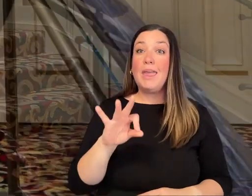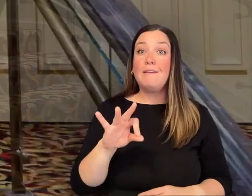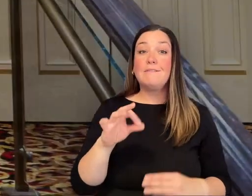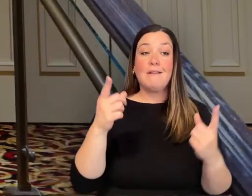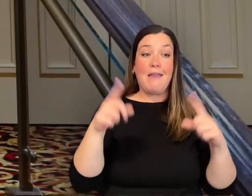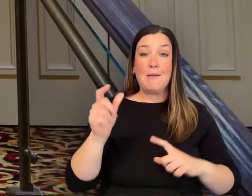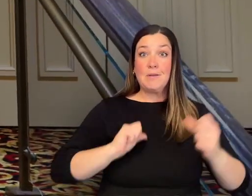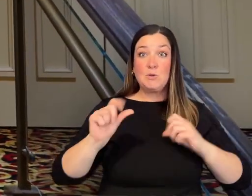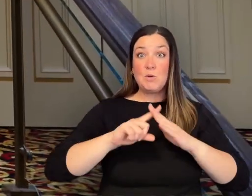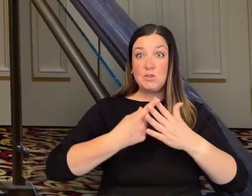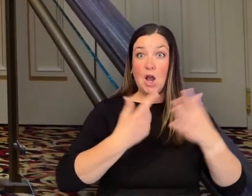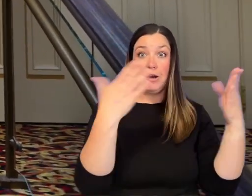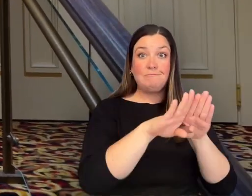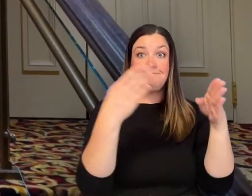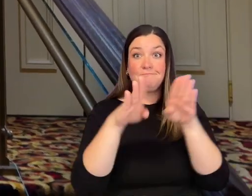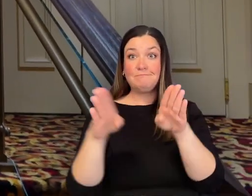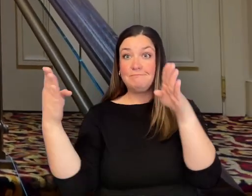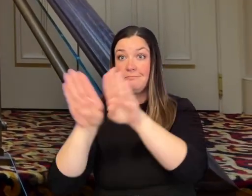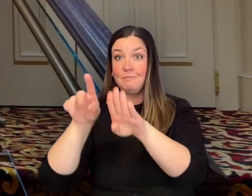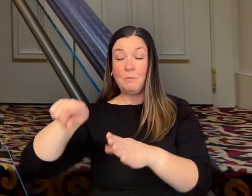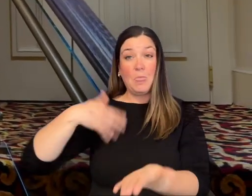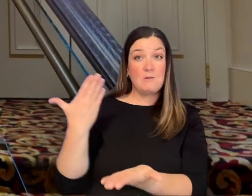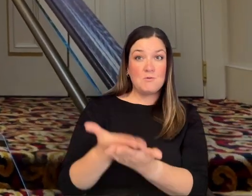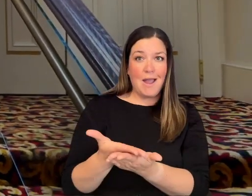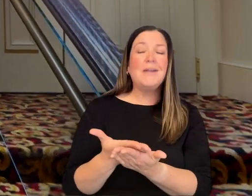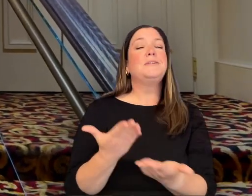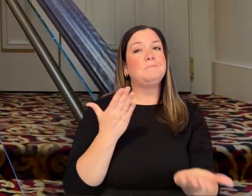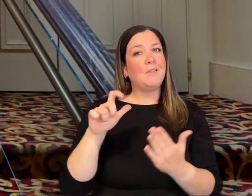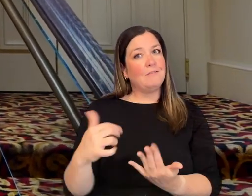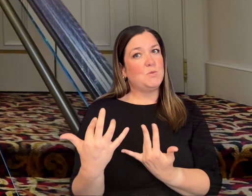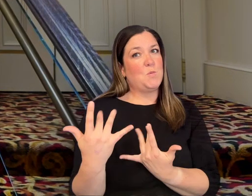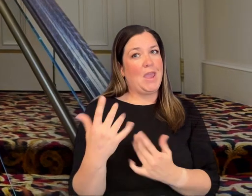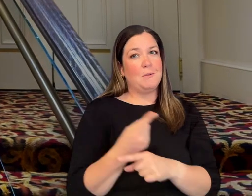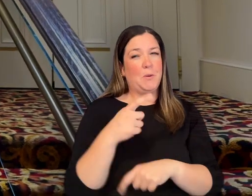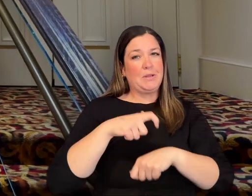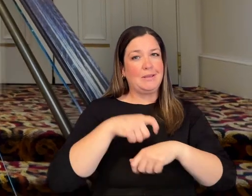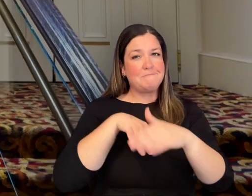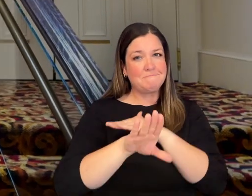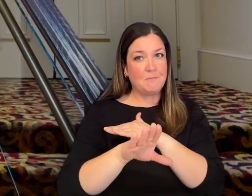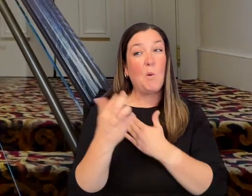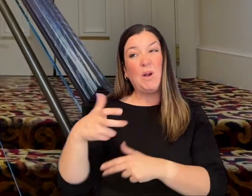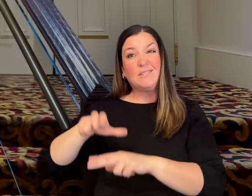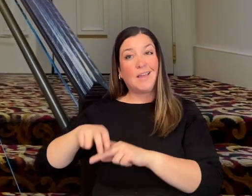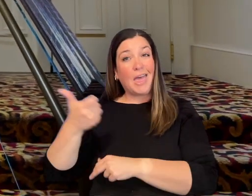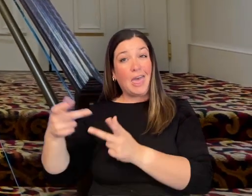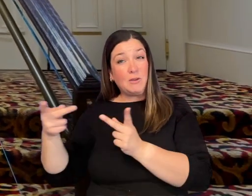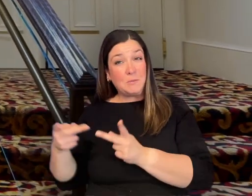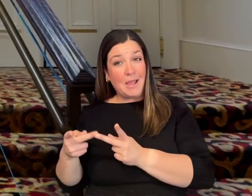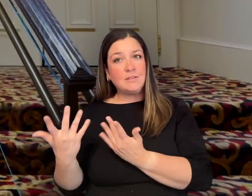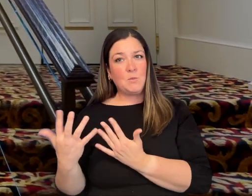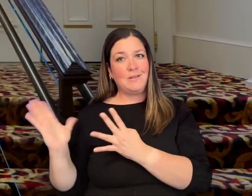you arrive after the show has begun, you may be asked to wait until an appropriate time to enter the theater and seated in an